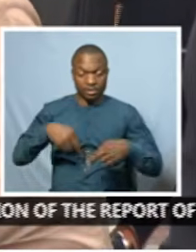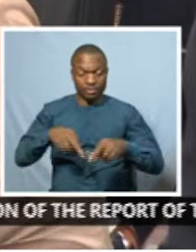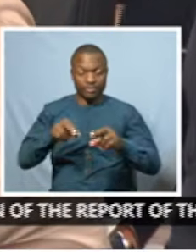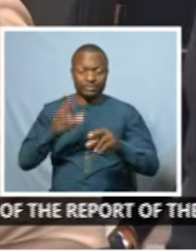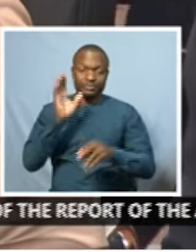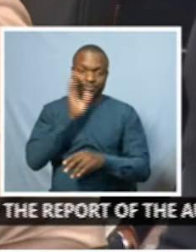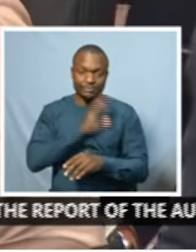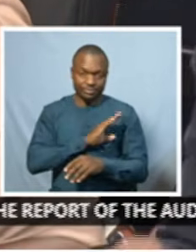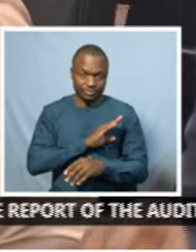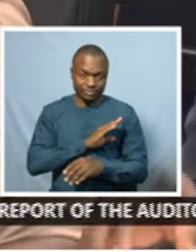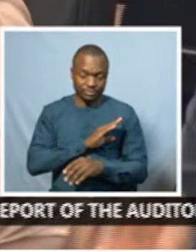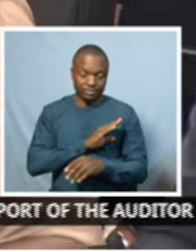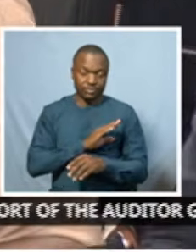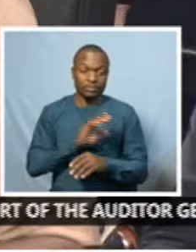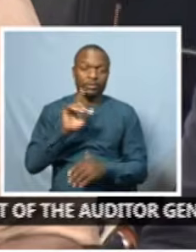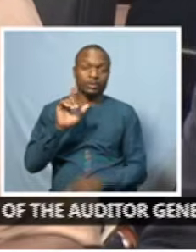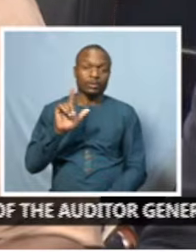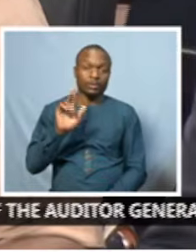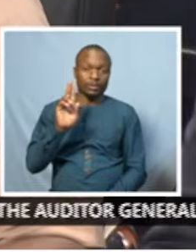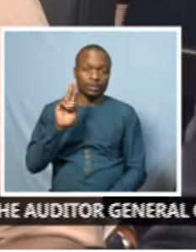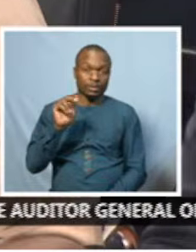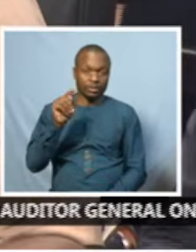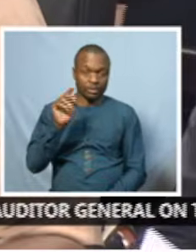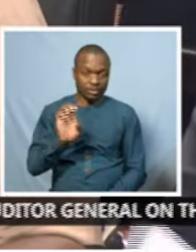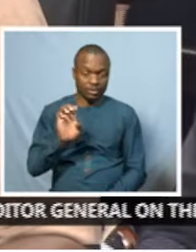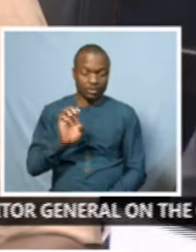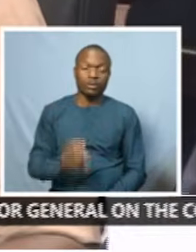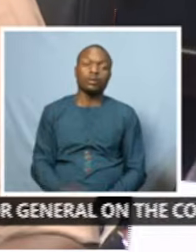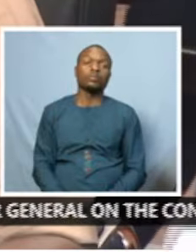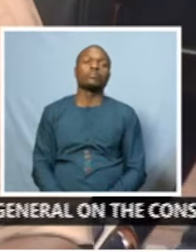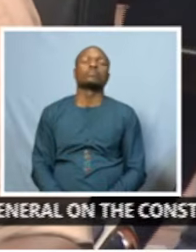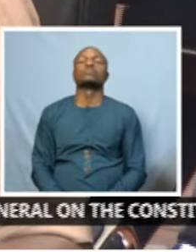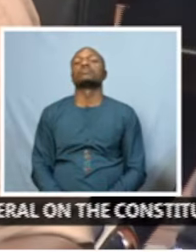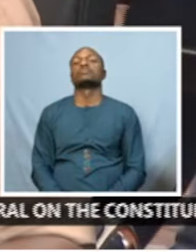done in LUNTE.